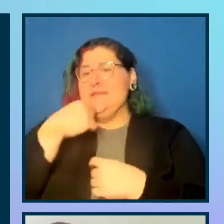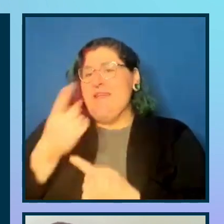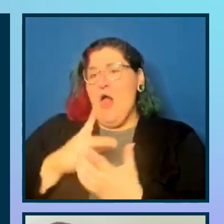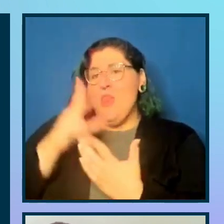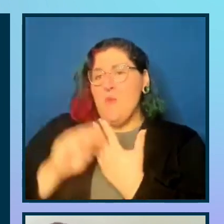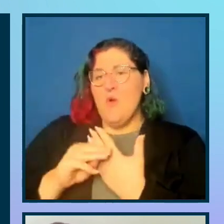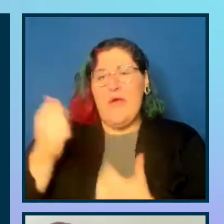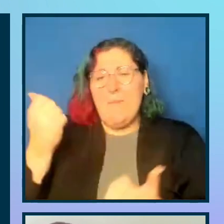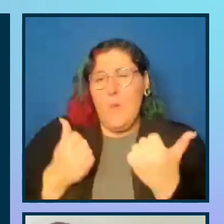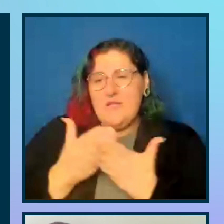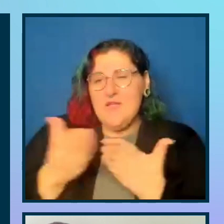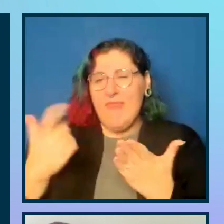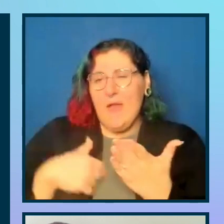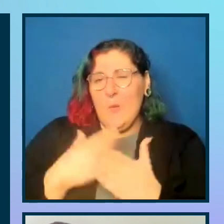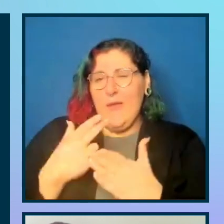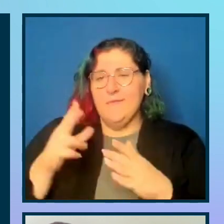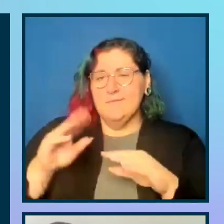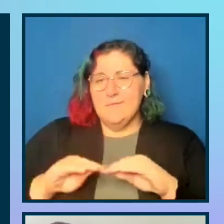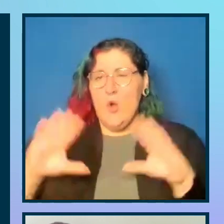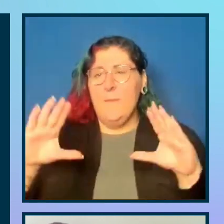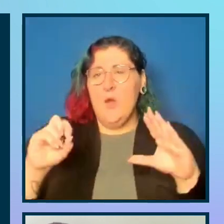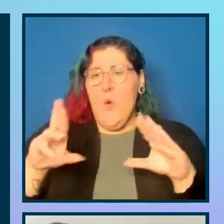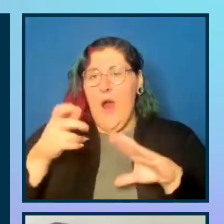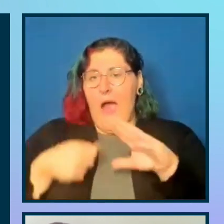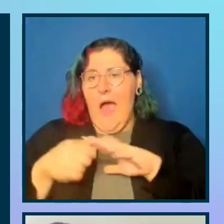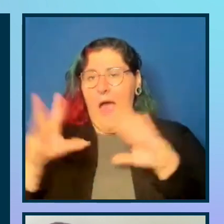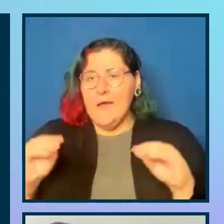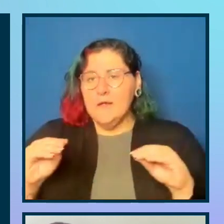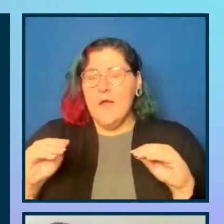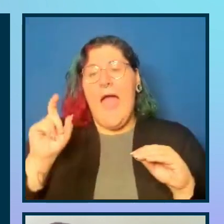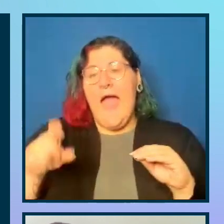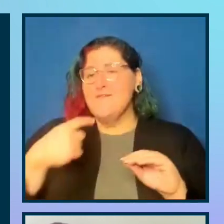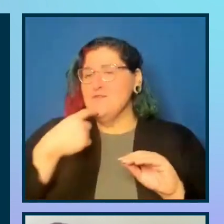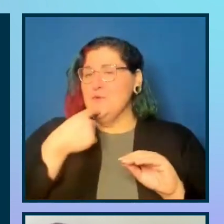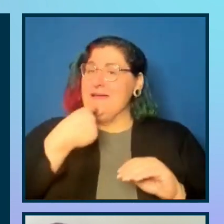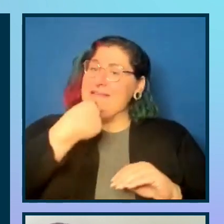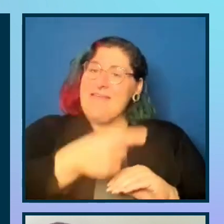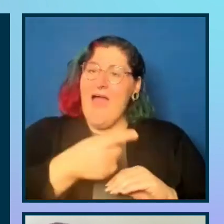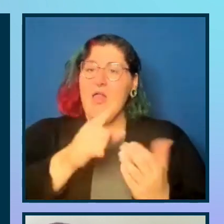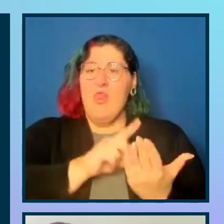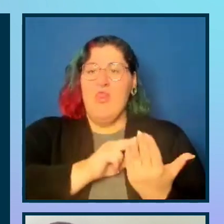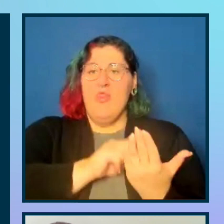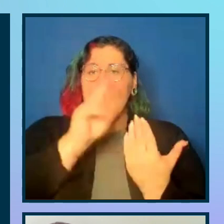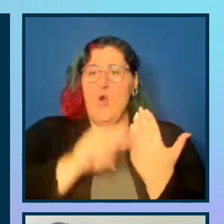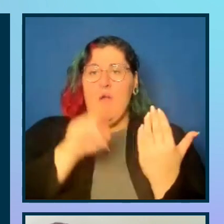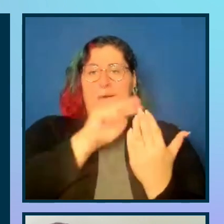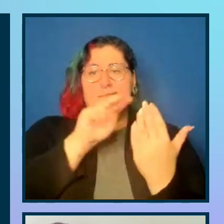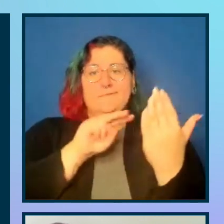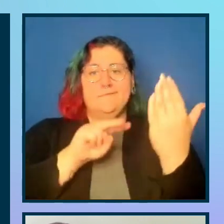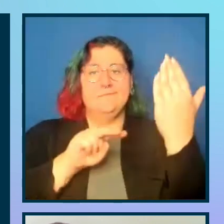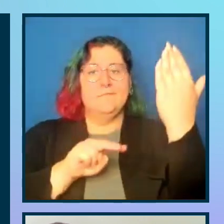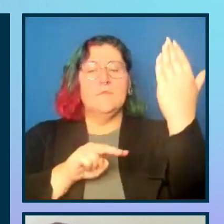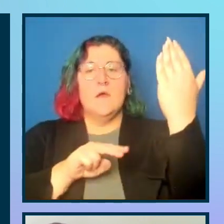when we hide the dropdown content, we must also indicate to the screen reader that the content has closed and that it's no longer expanded.